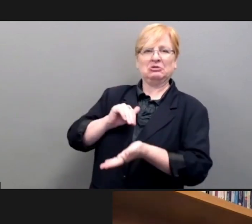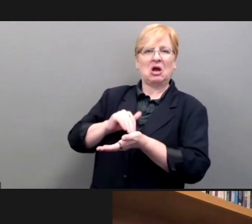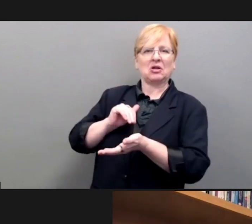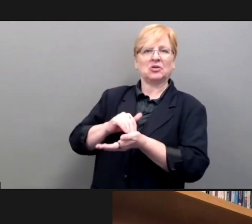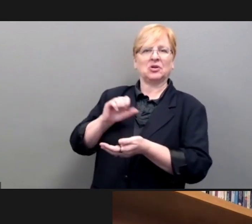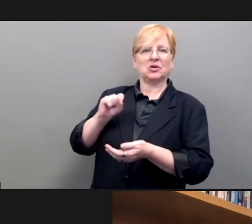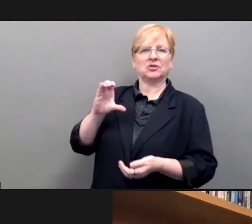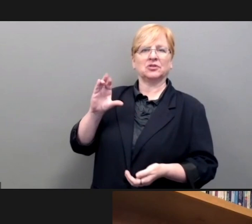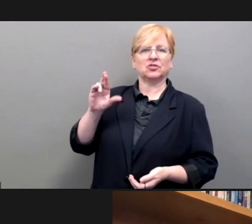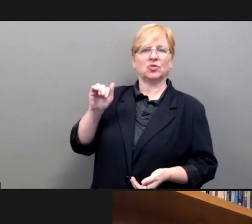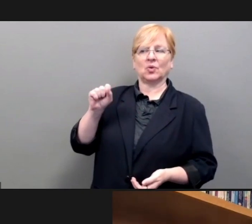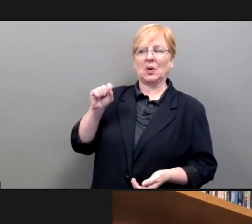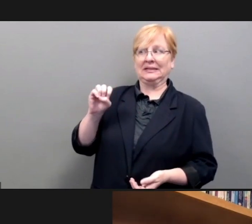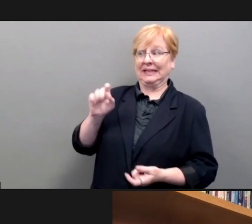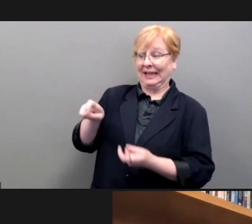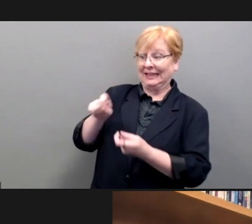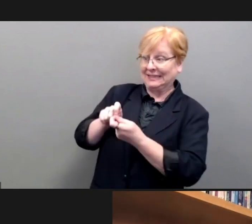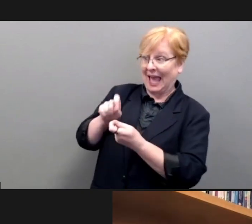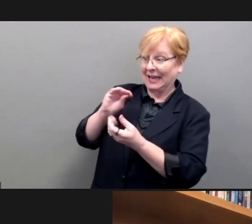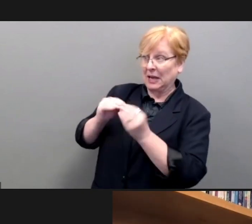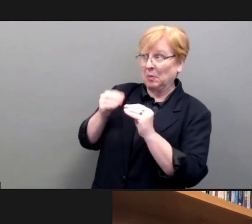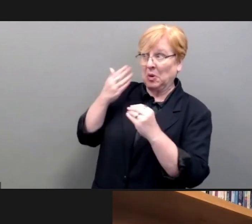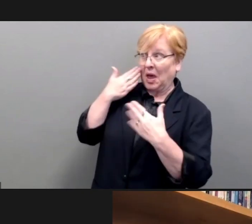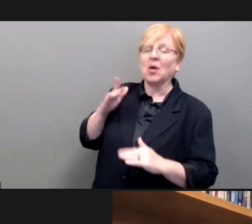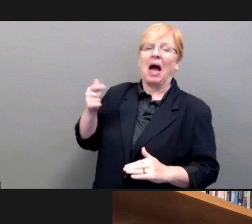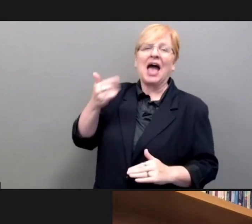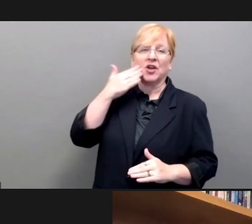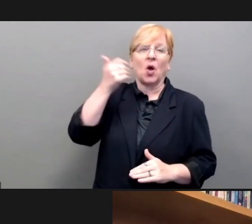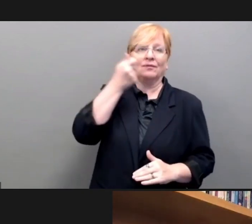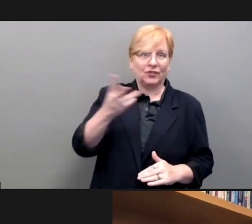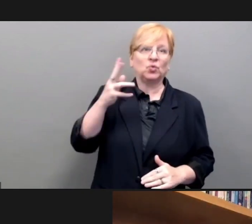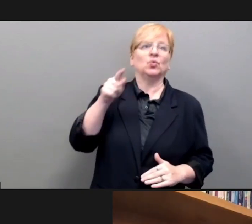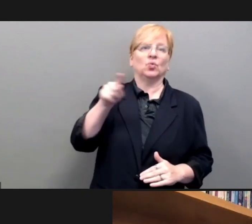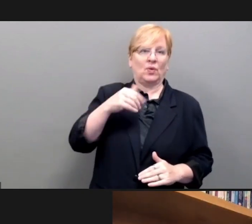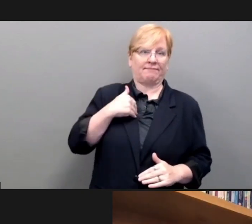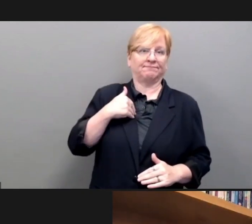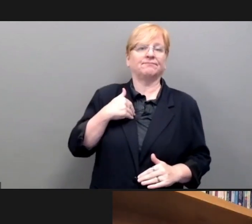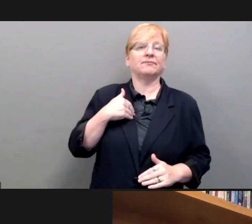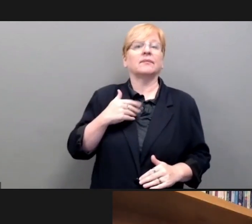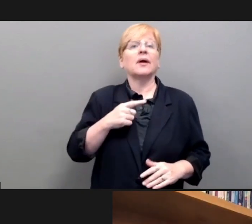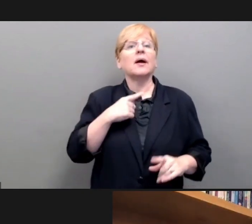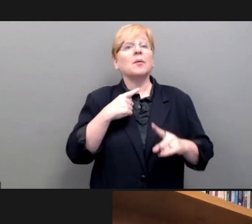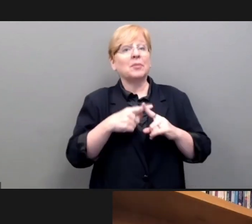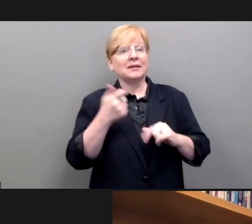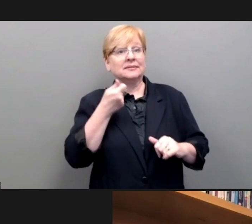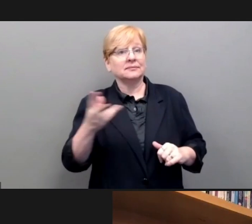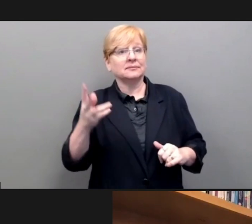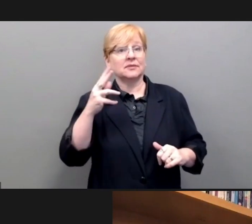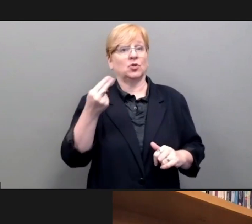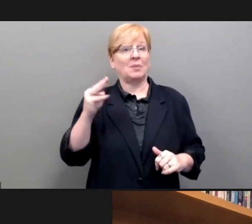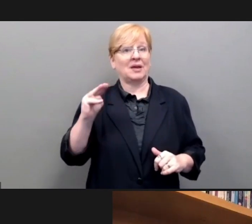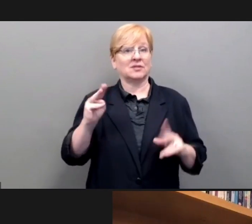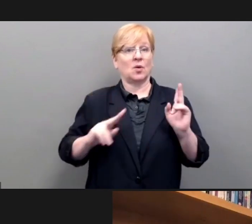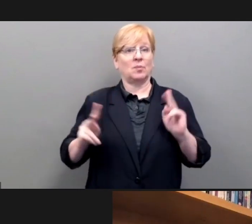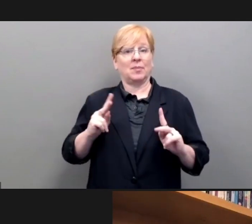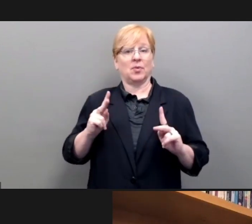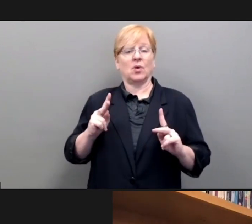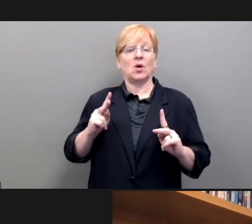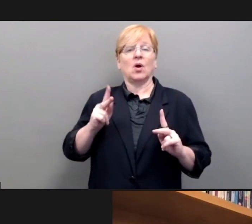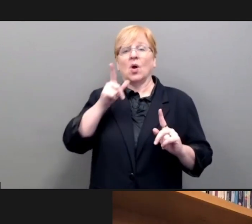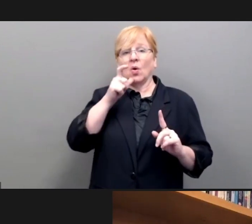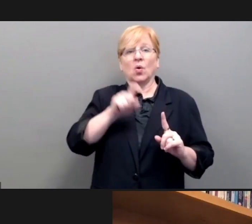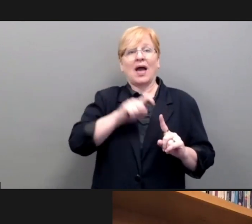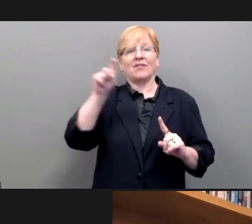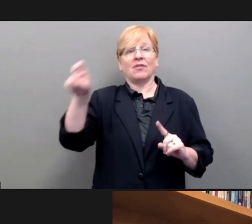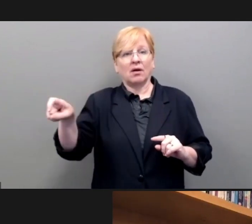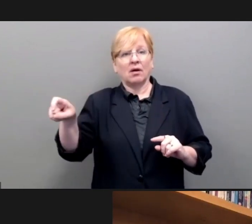I know that Dr. Scrace does, and we talked about it earlier today. There are also quite a few New Mexicans in Texas hospitals,